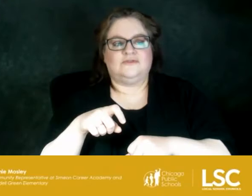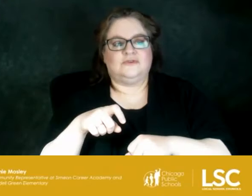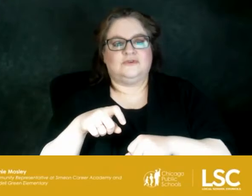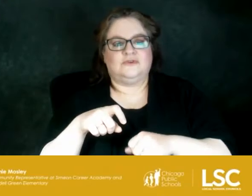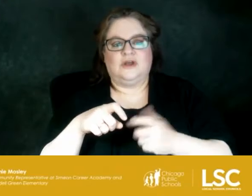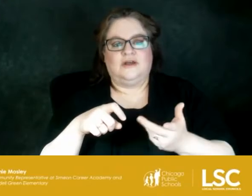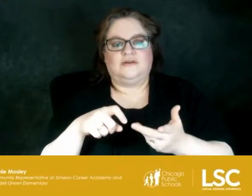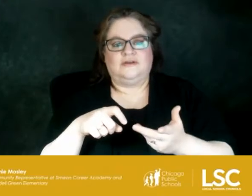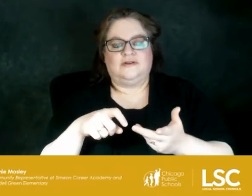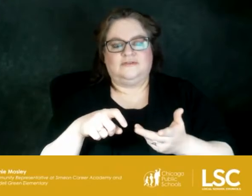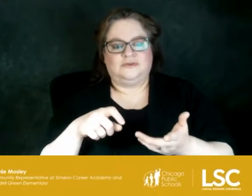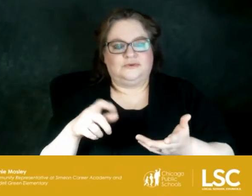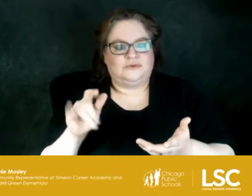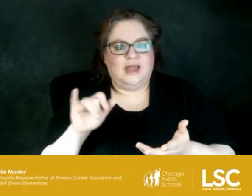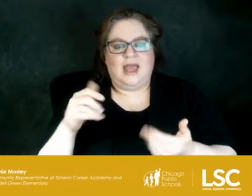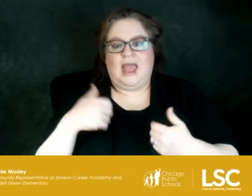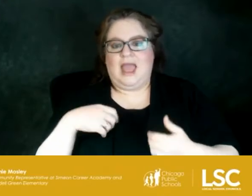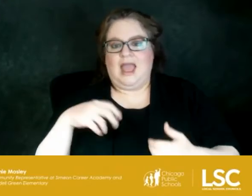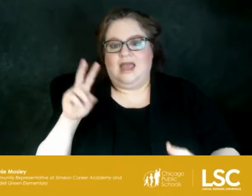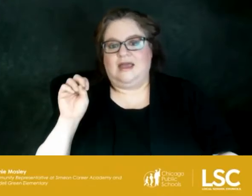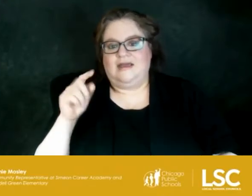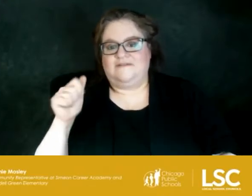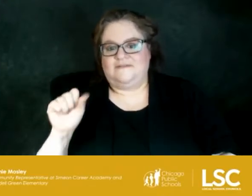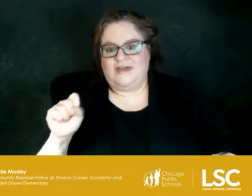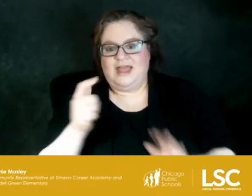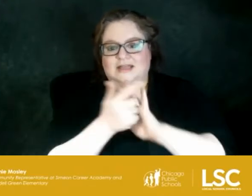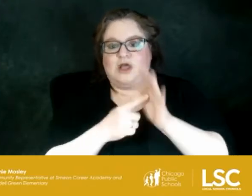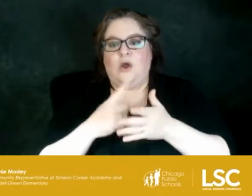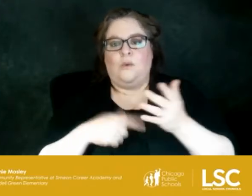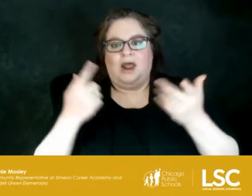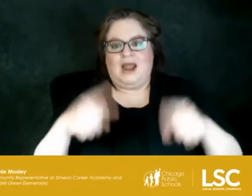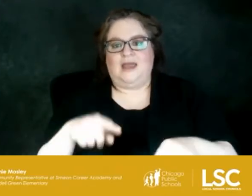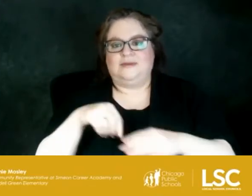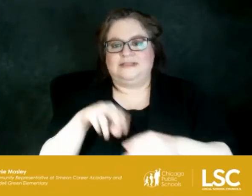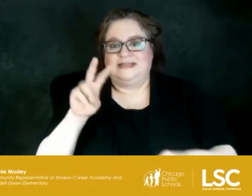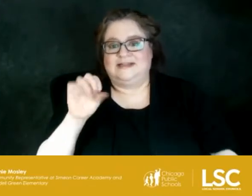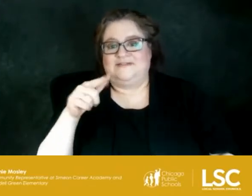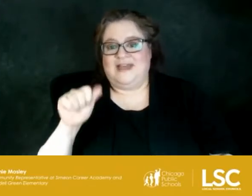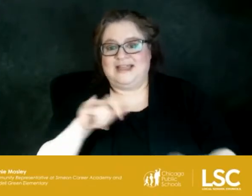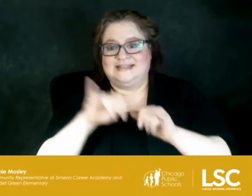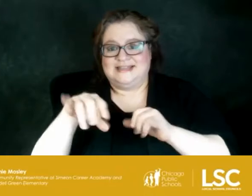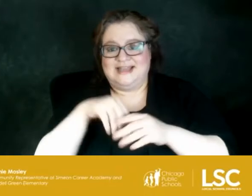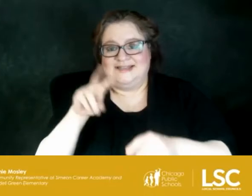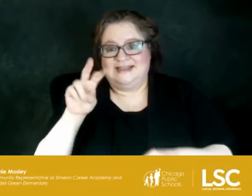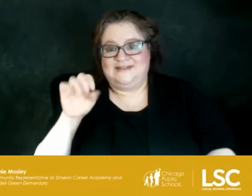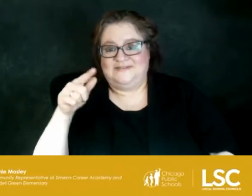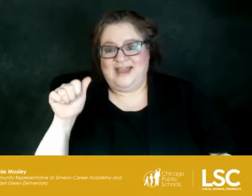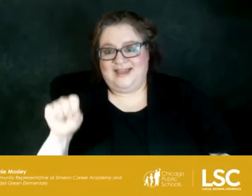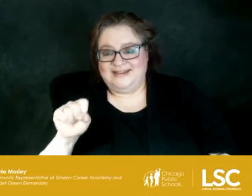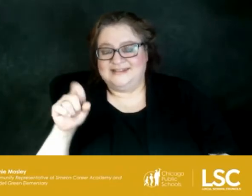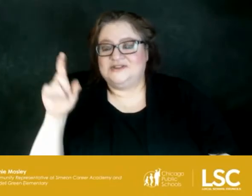Vegas law. What happened in Vegas stay in Vegas. So you have to